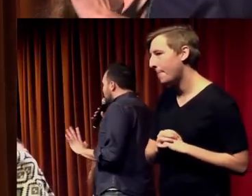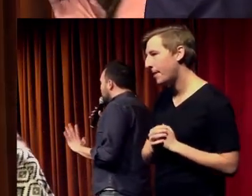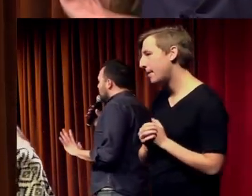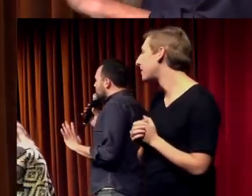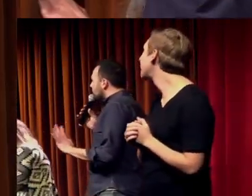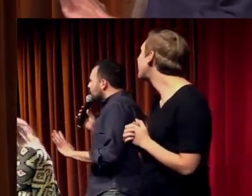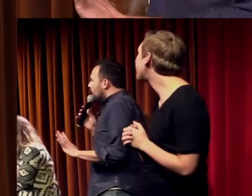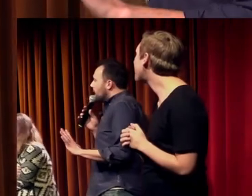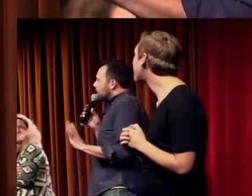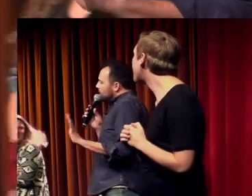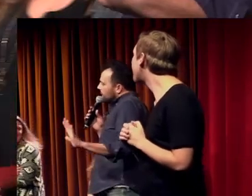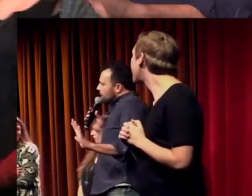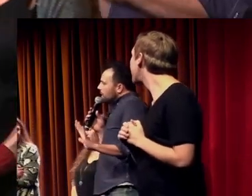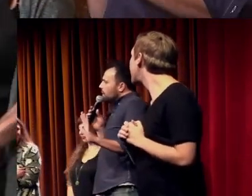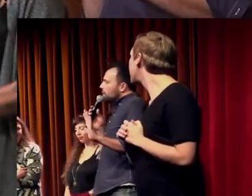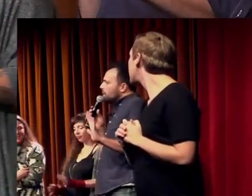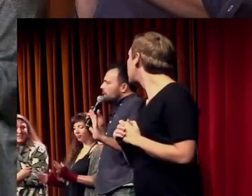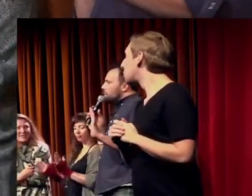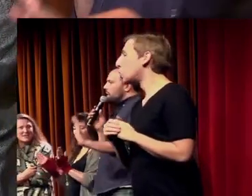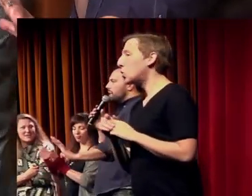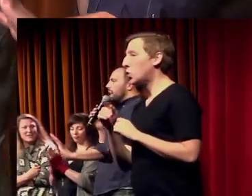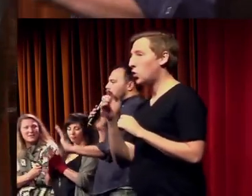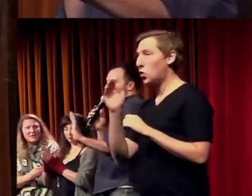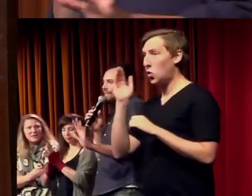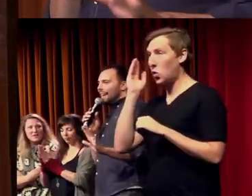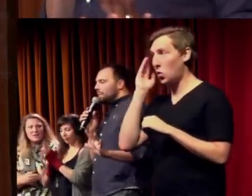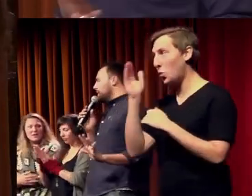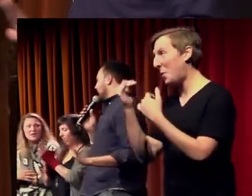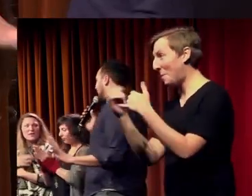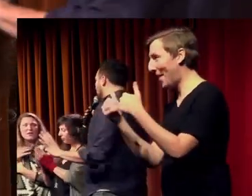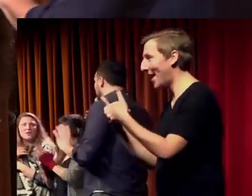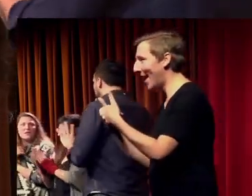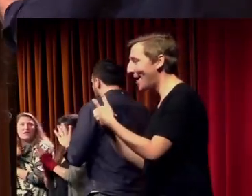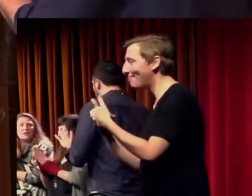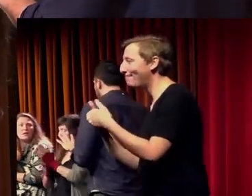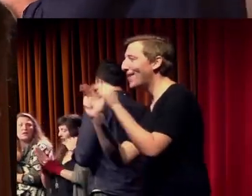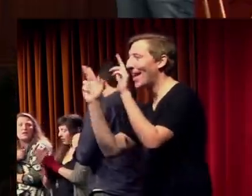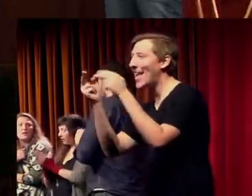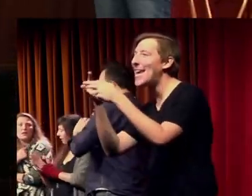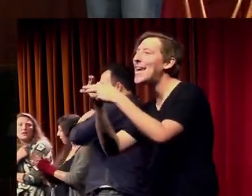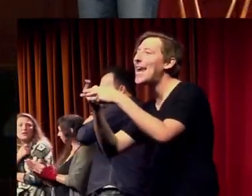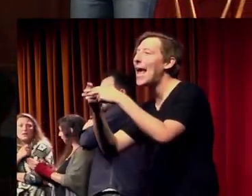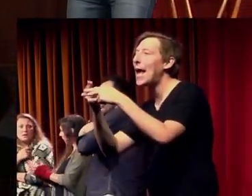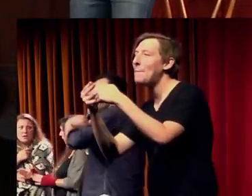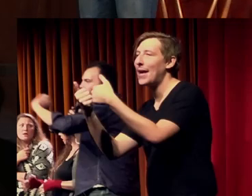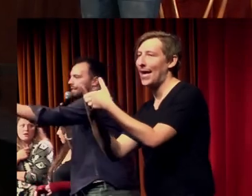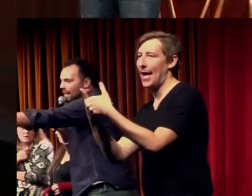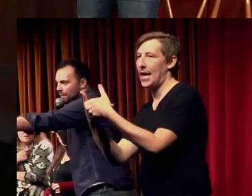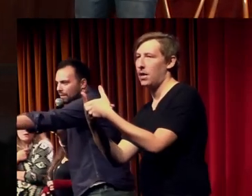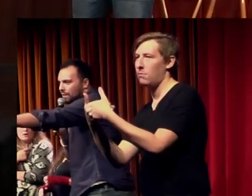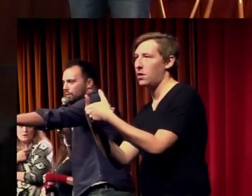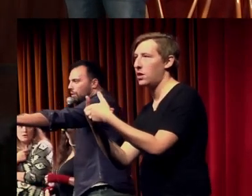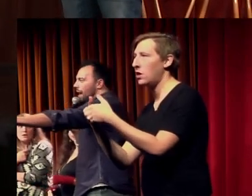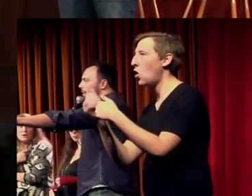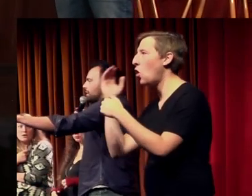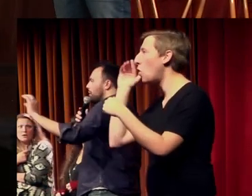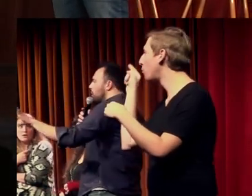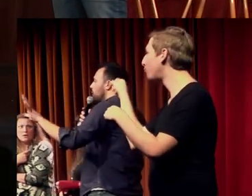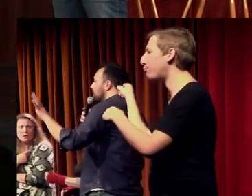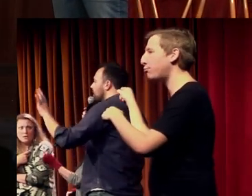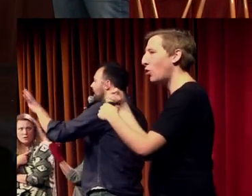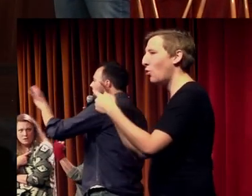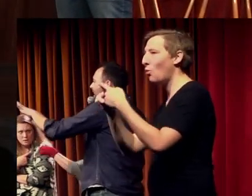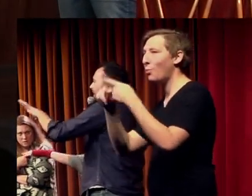All right, so you're gonna play a game. It's the name game. Each one of you, you're gonna say a name into the crowd,